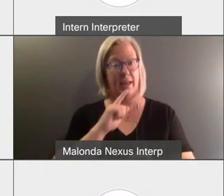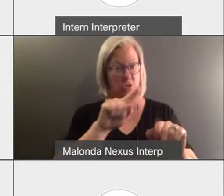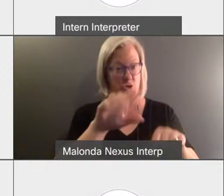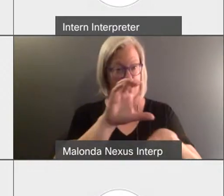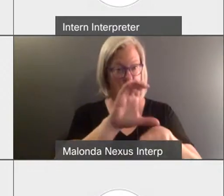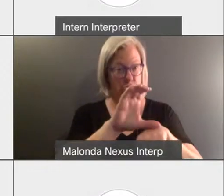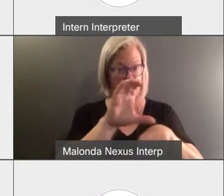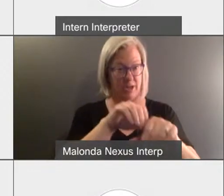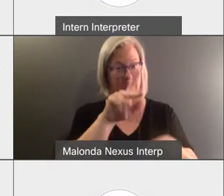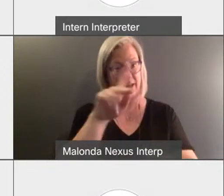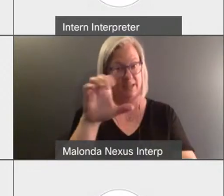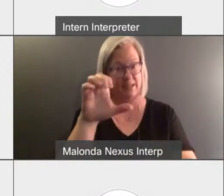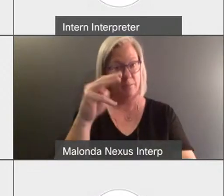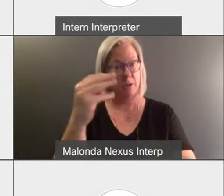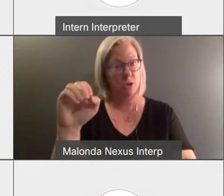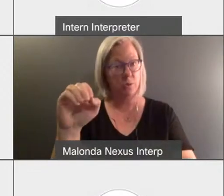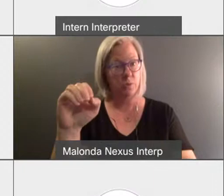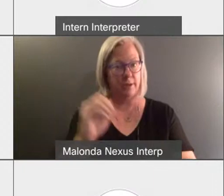in Kansas City, Missouri,